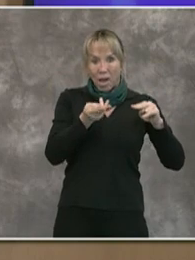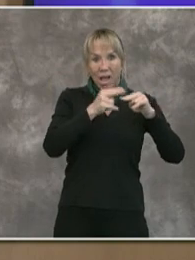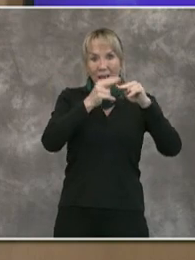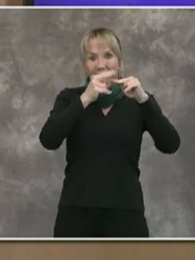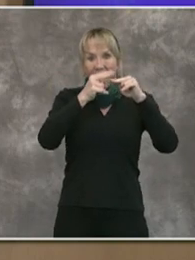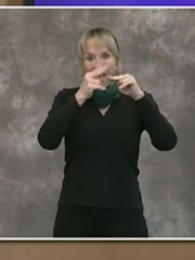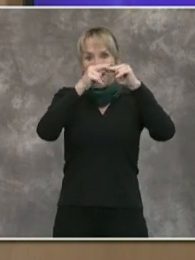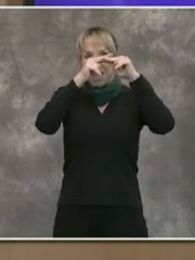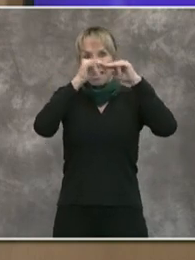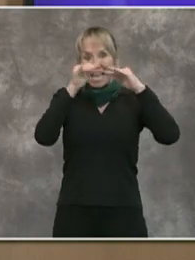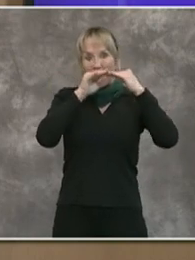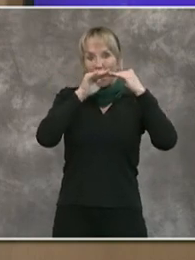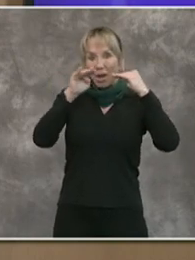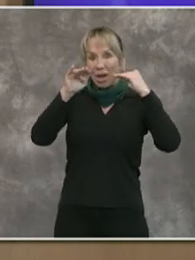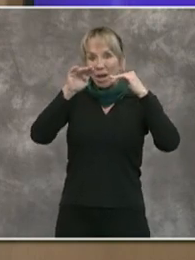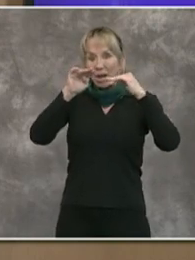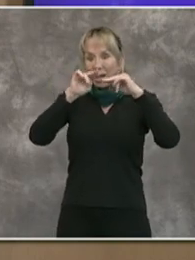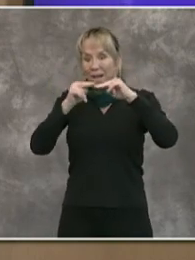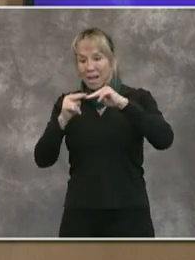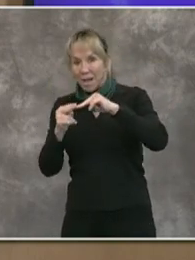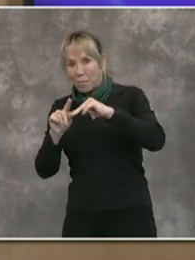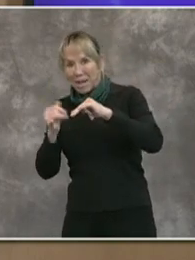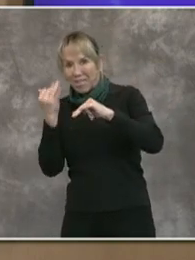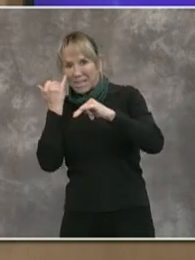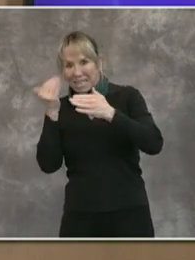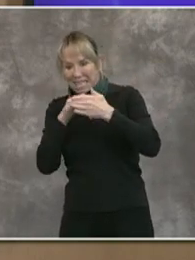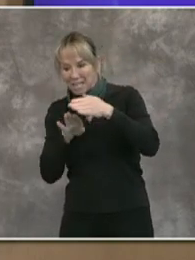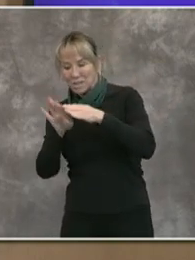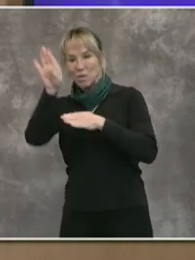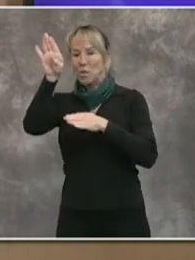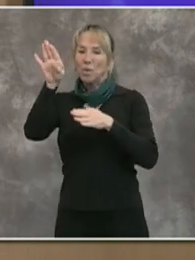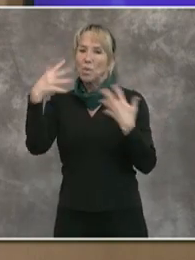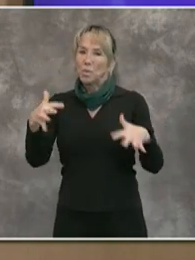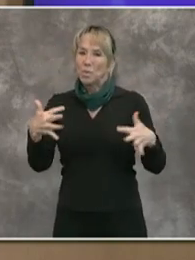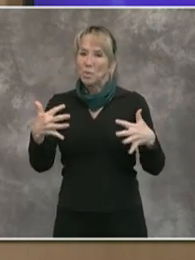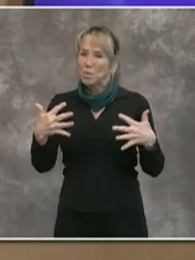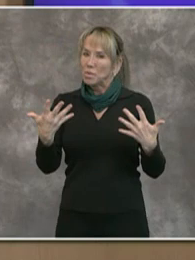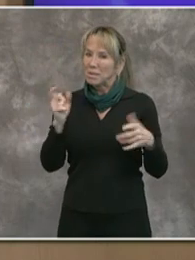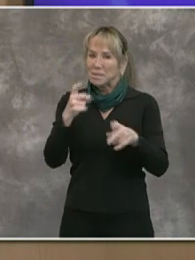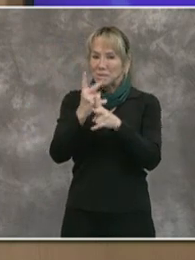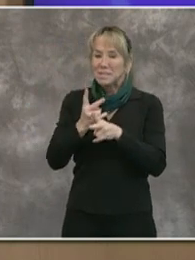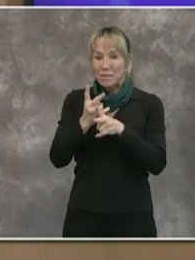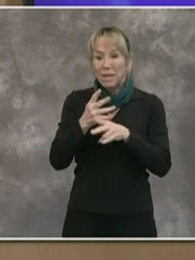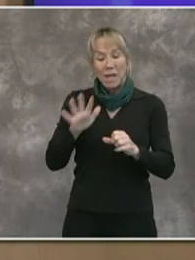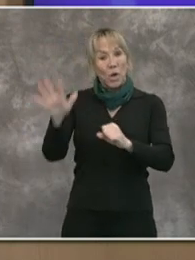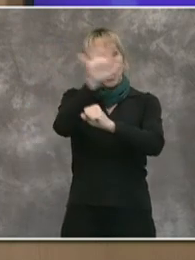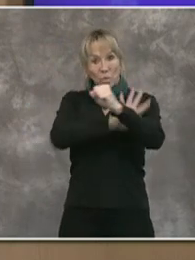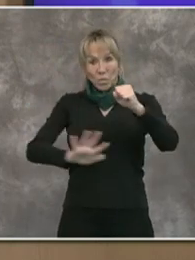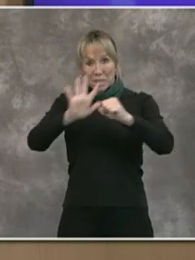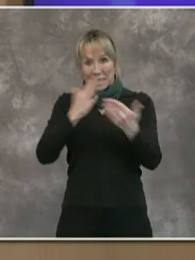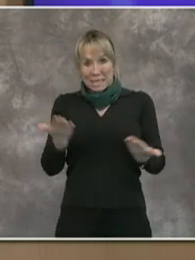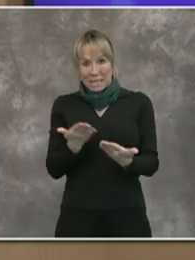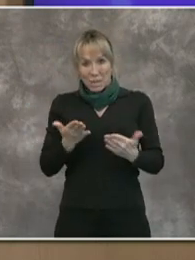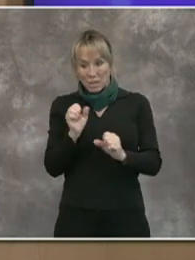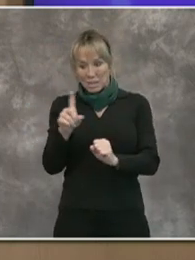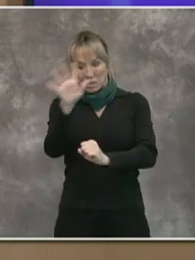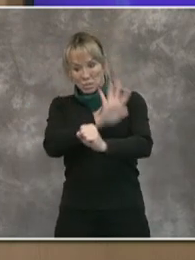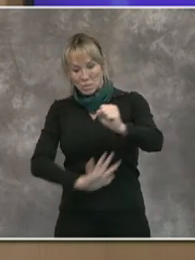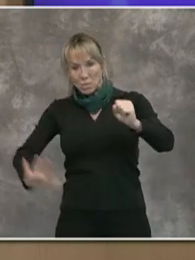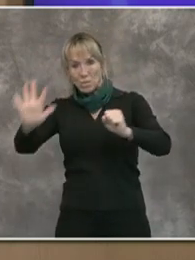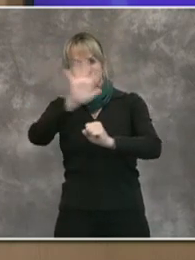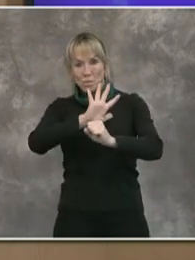reversed. We have had success as a region in flattening the curve. We have had success as a region in slowing the transmission